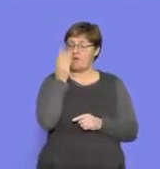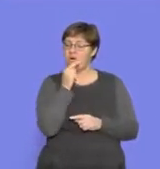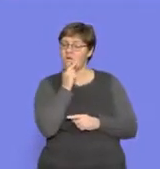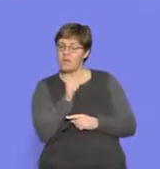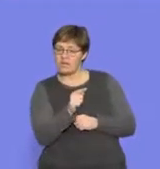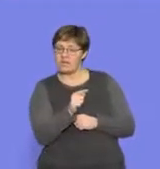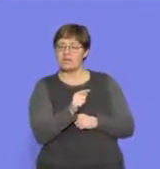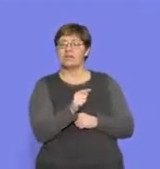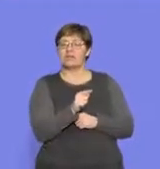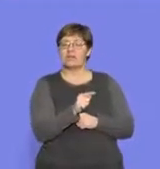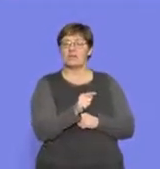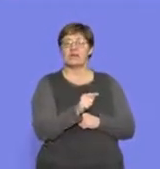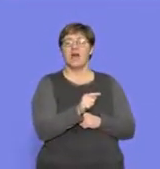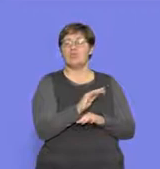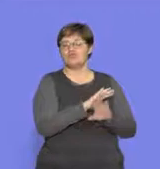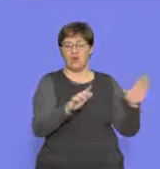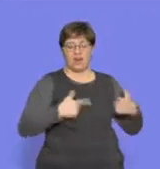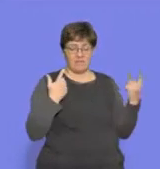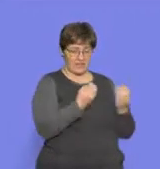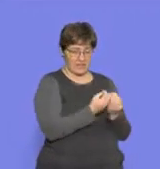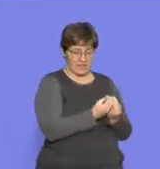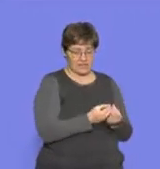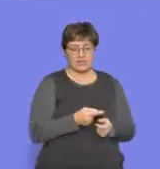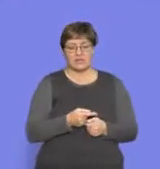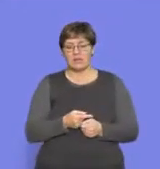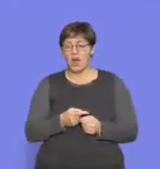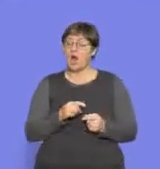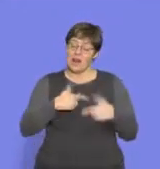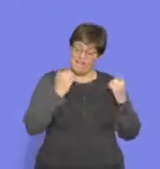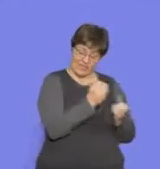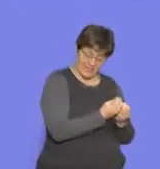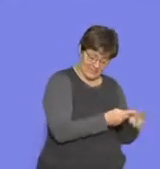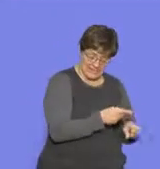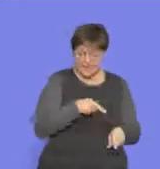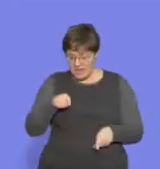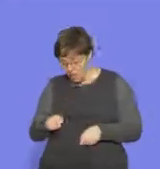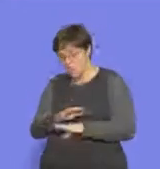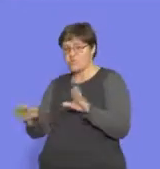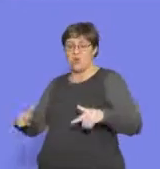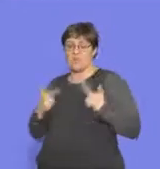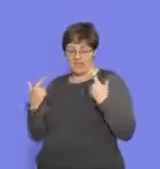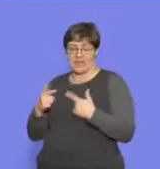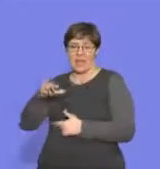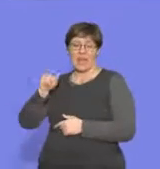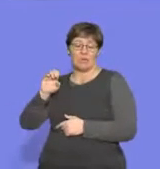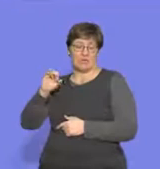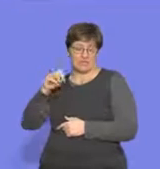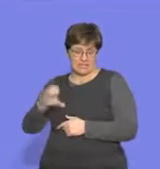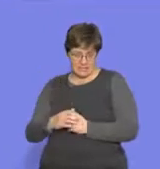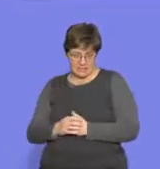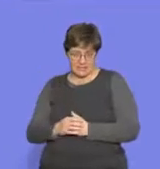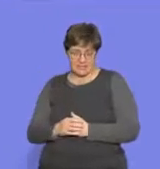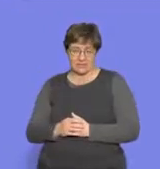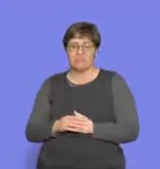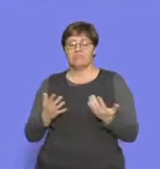biotic components. Let's try and understand what the abiotic components of an ecosystem are. As I mentioned, that the abiotic components are